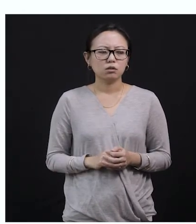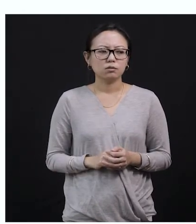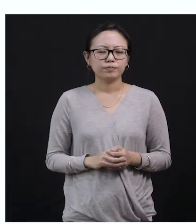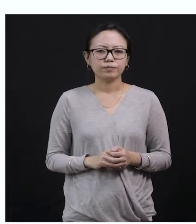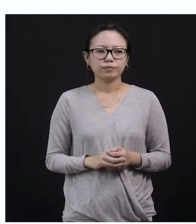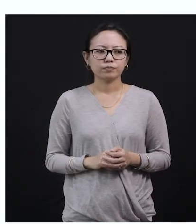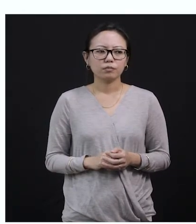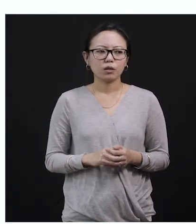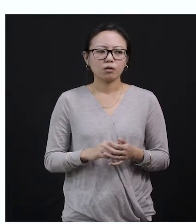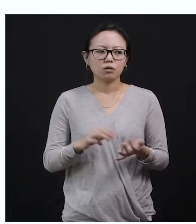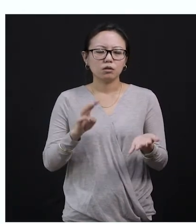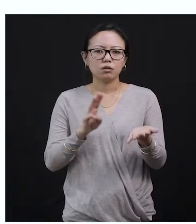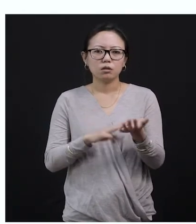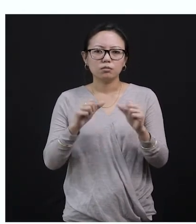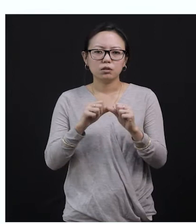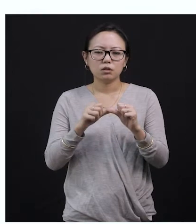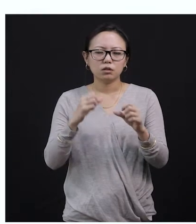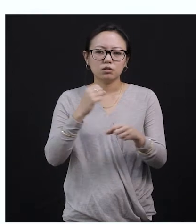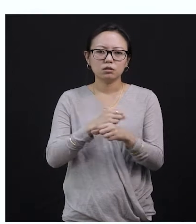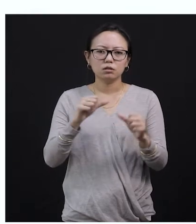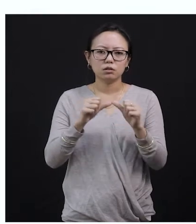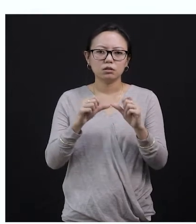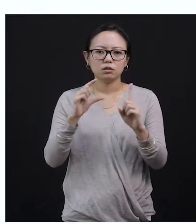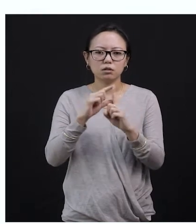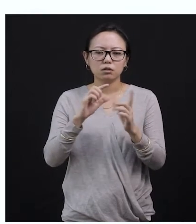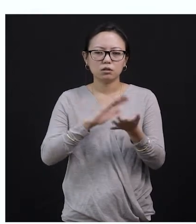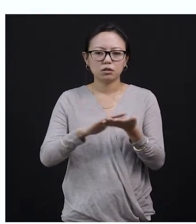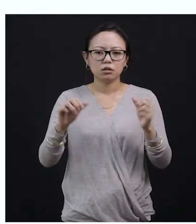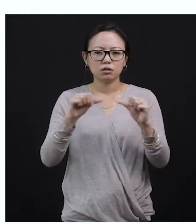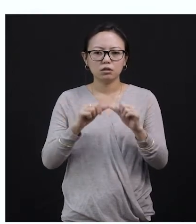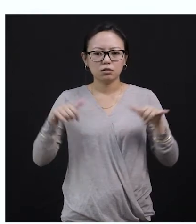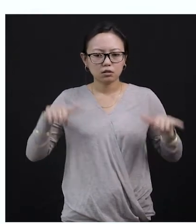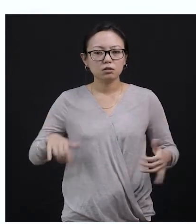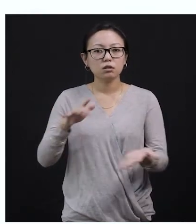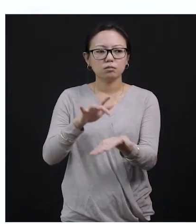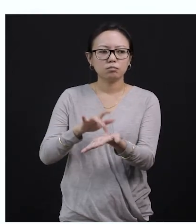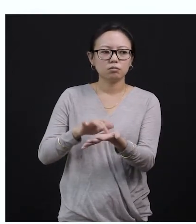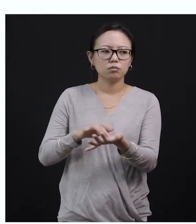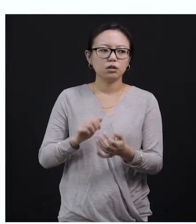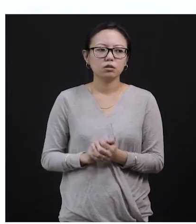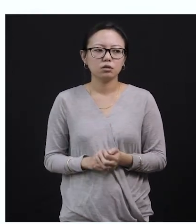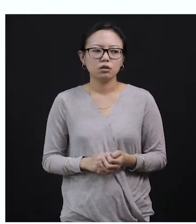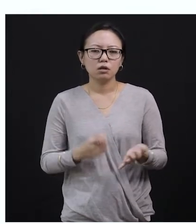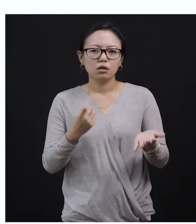in iron ore, and earlier people used to make tools from stones, right? But stones were